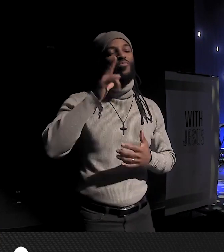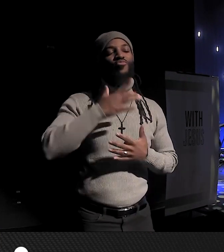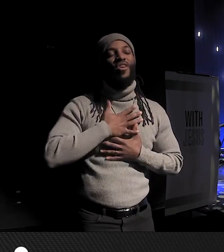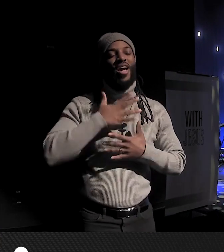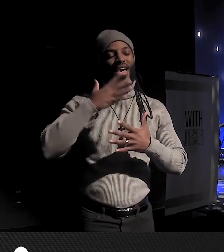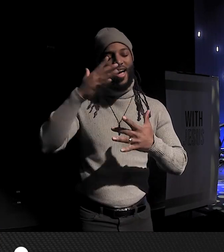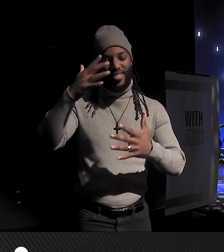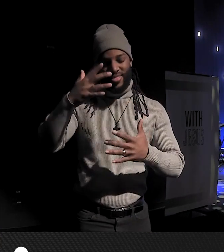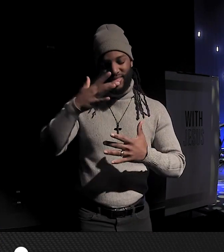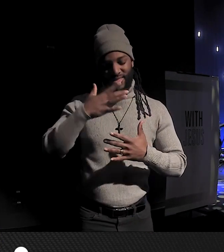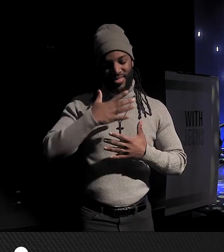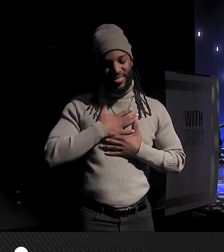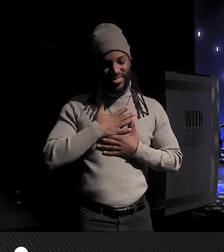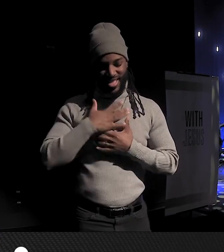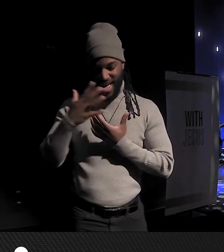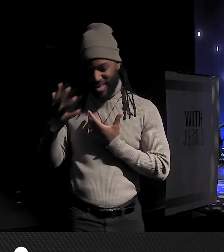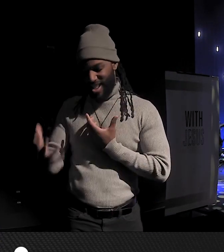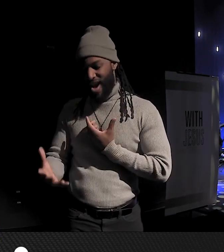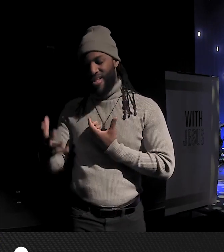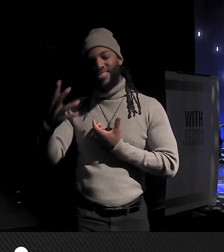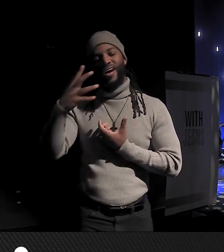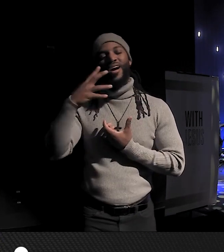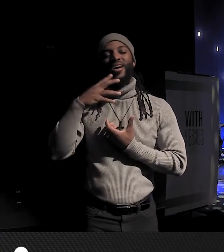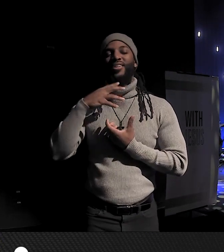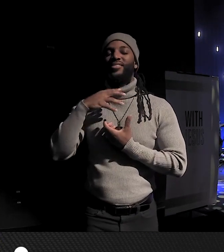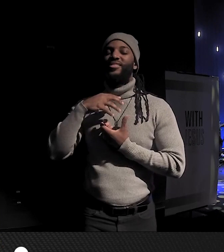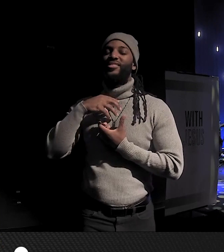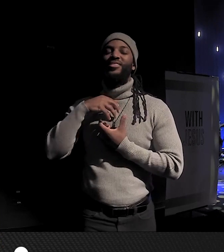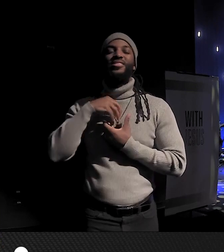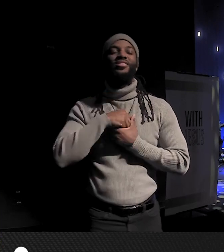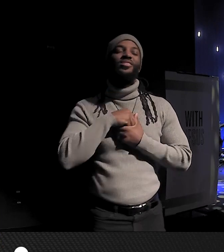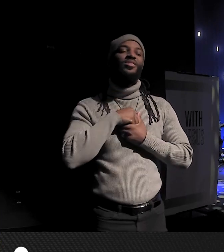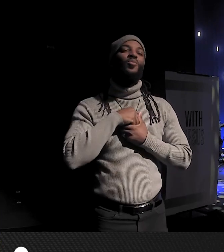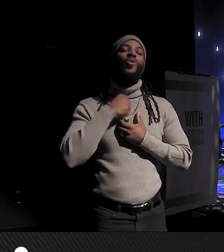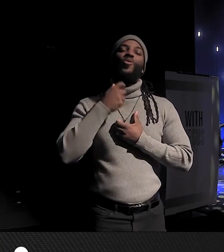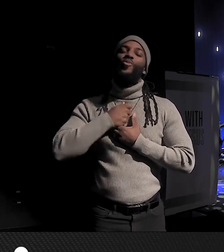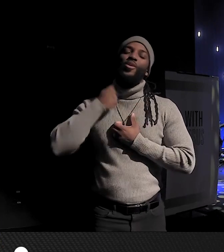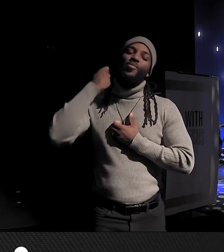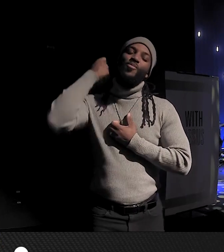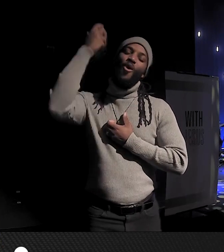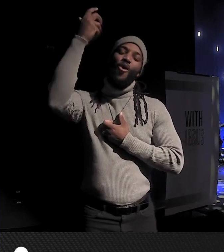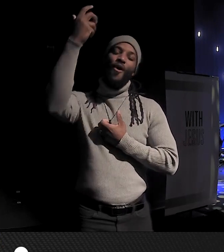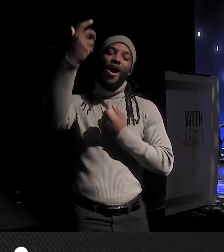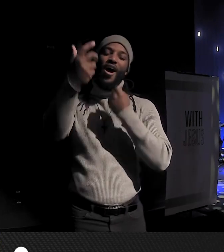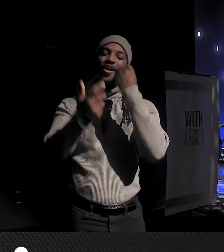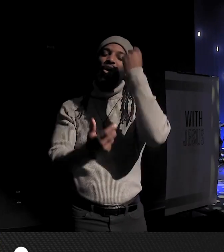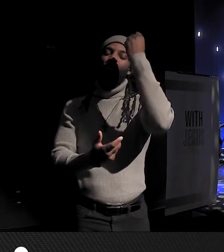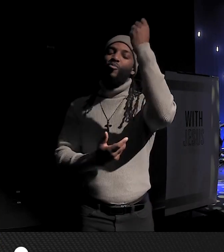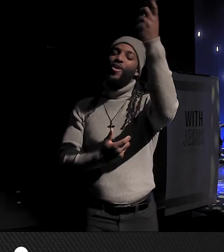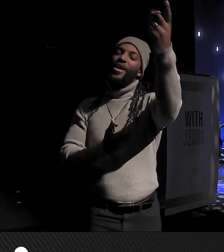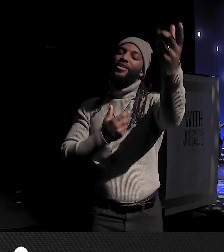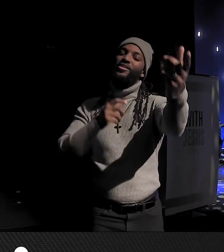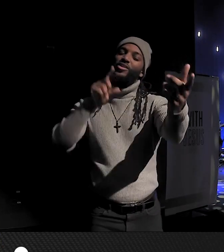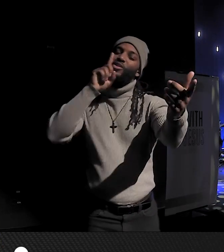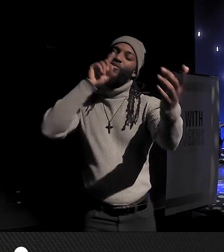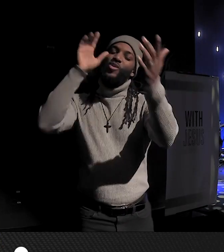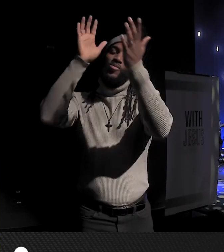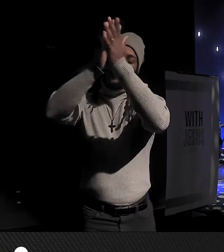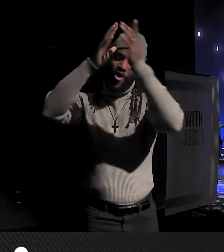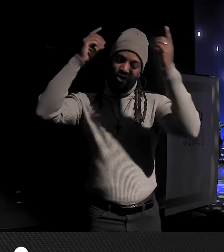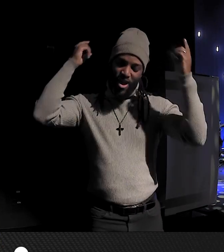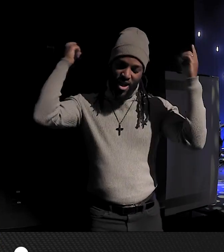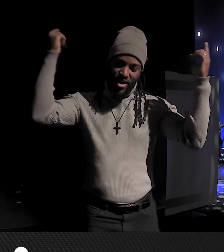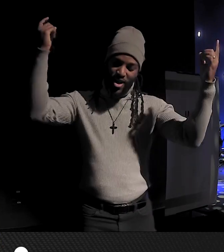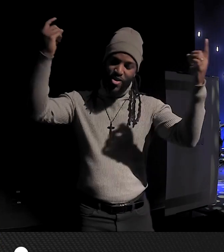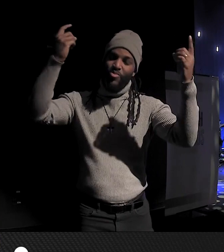It's your breath in our lungs. So we pour out our praise.